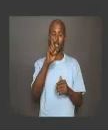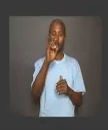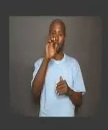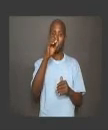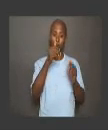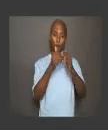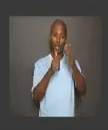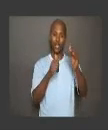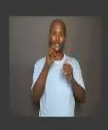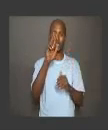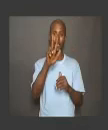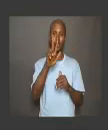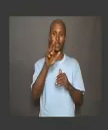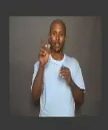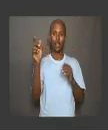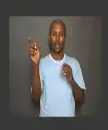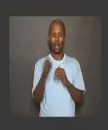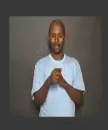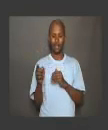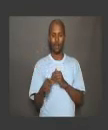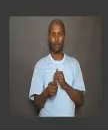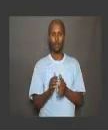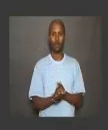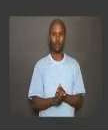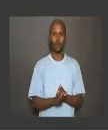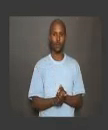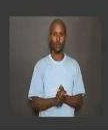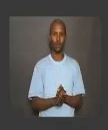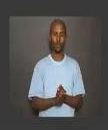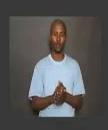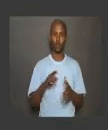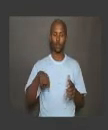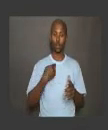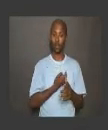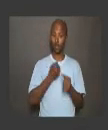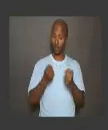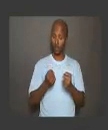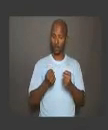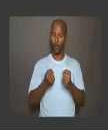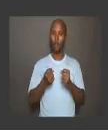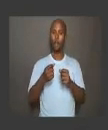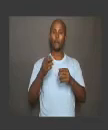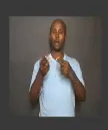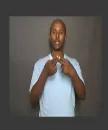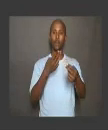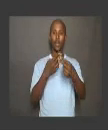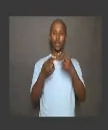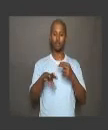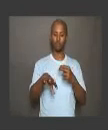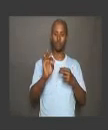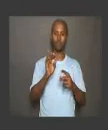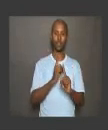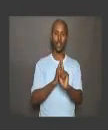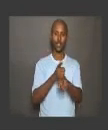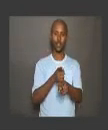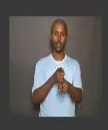4 and x minus 3 cancel out. We can multiply the terms